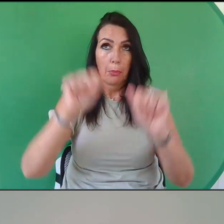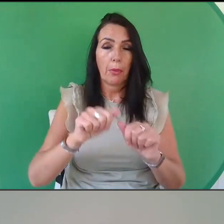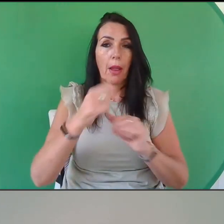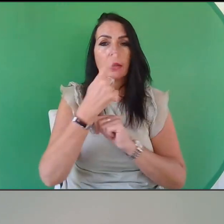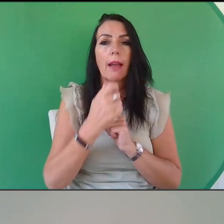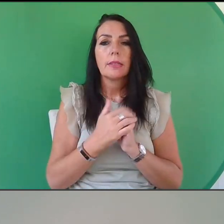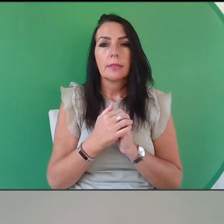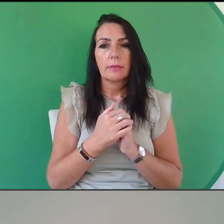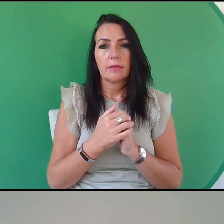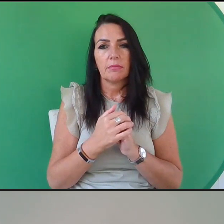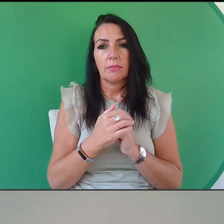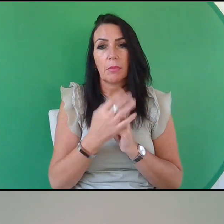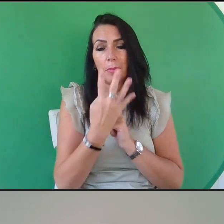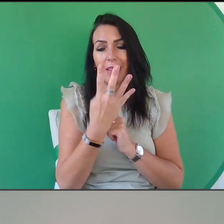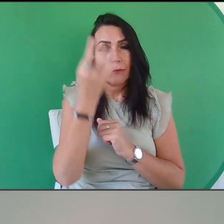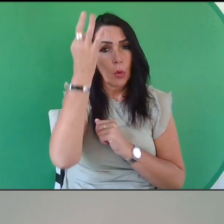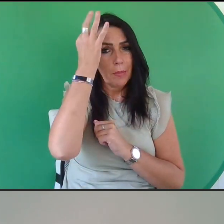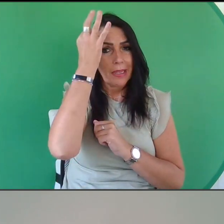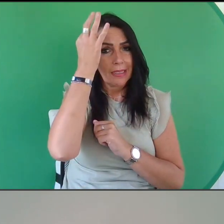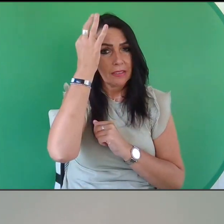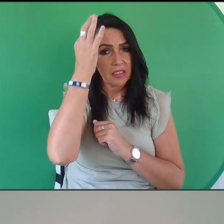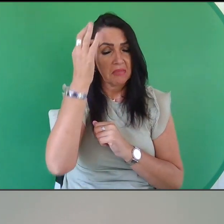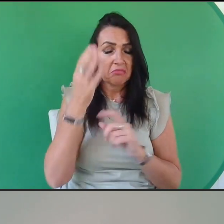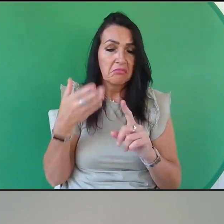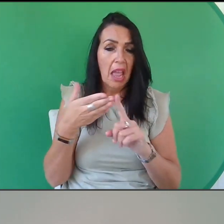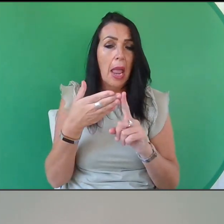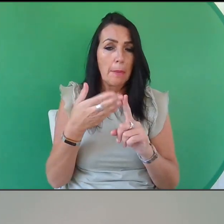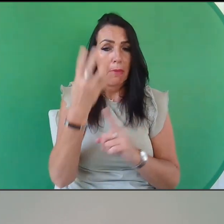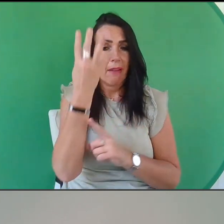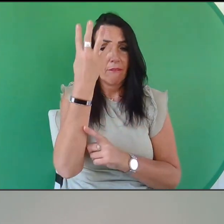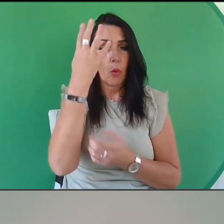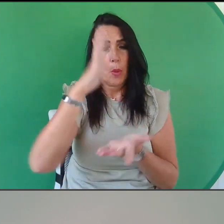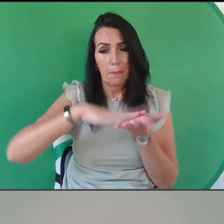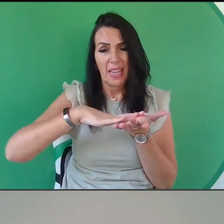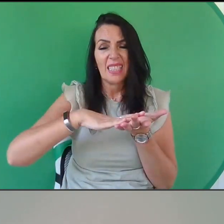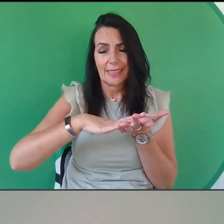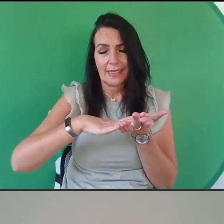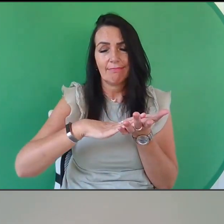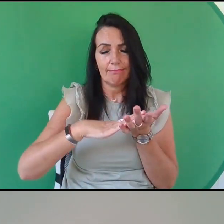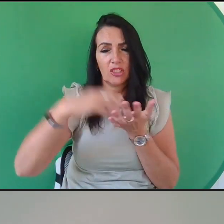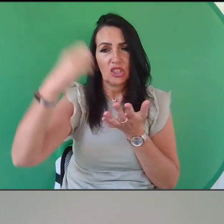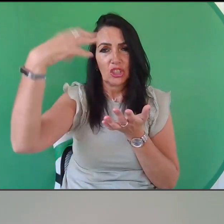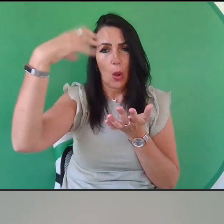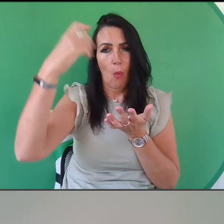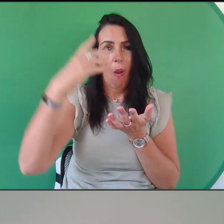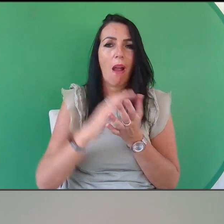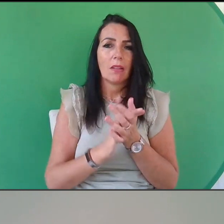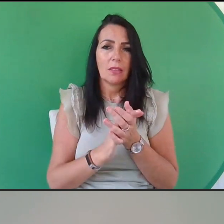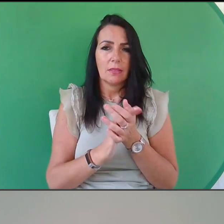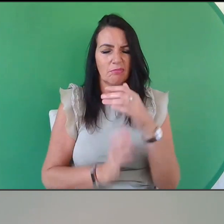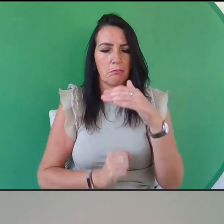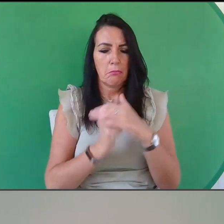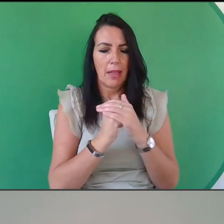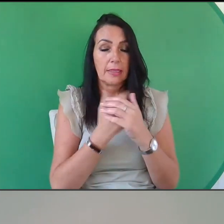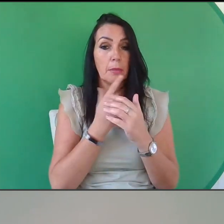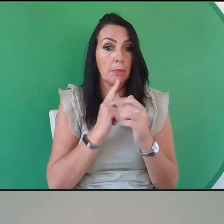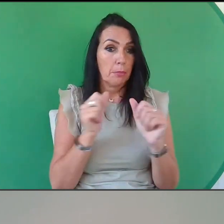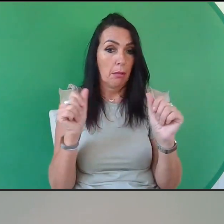say around about 4 minutes is quite a good length of time in the shower, or a good max. I know some people are quicker than